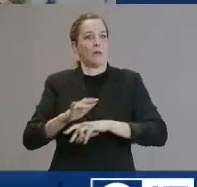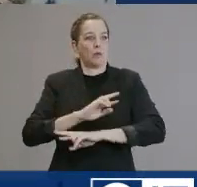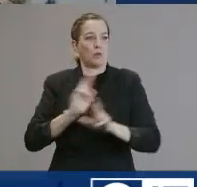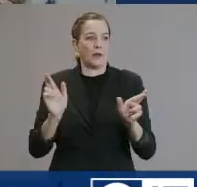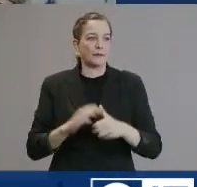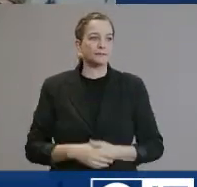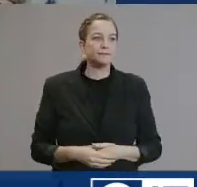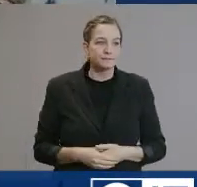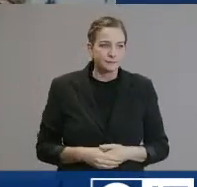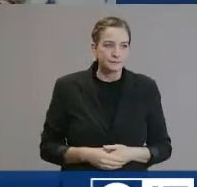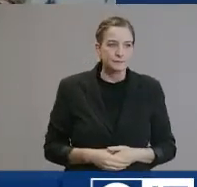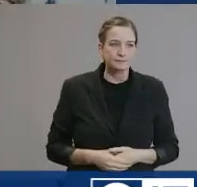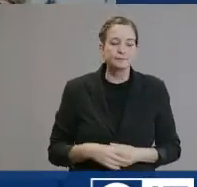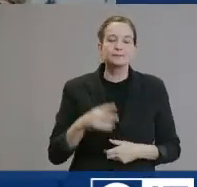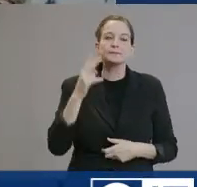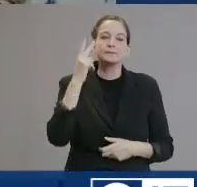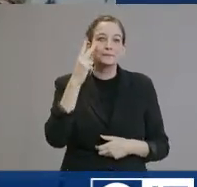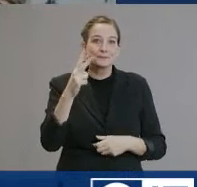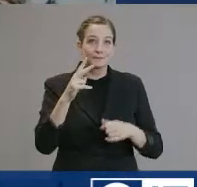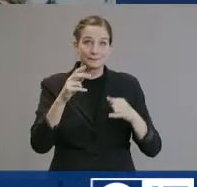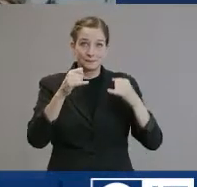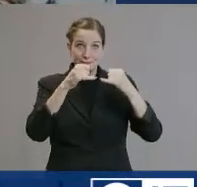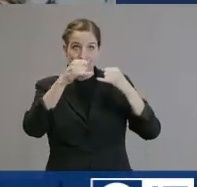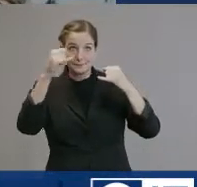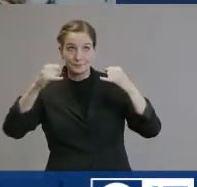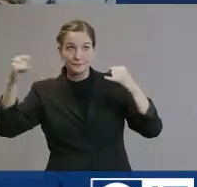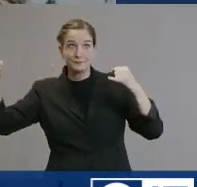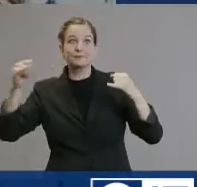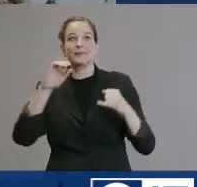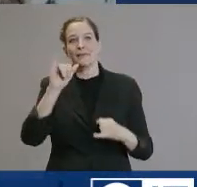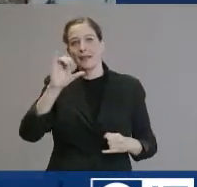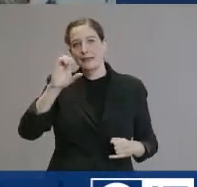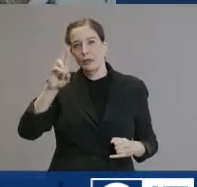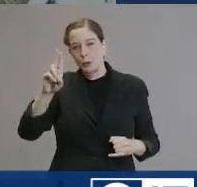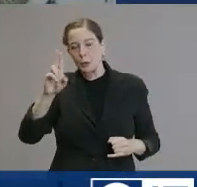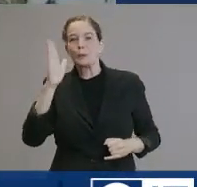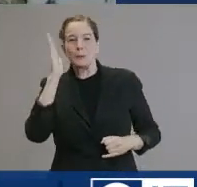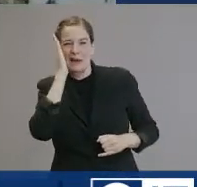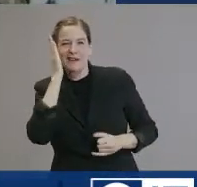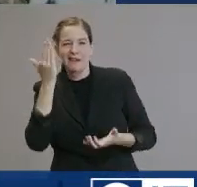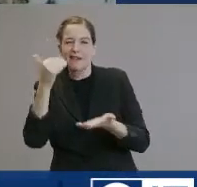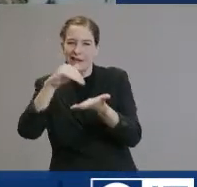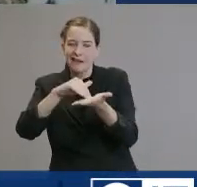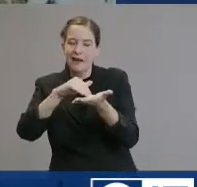COVID-19 patients. Blue represents ICU beds in use by